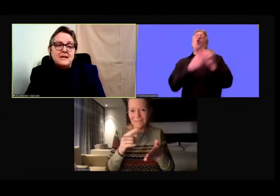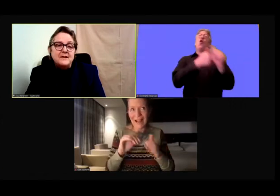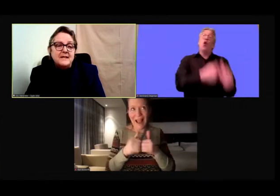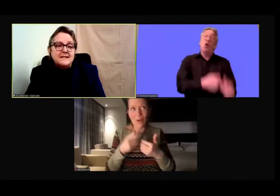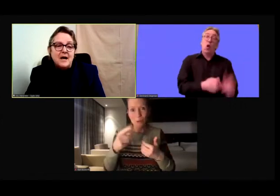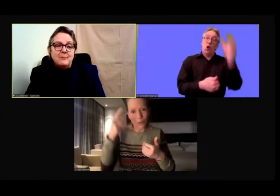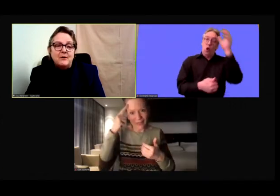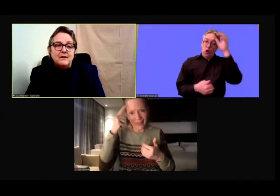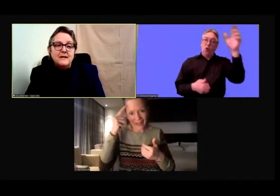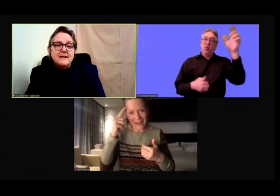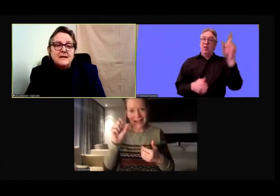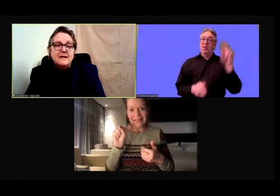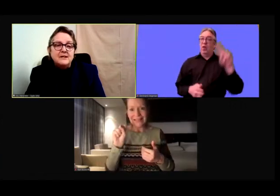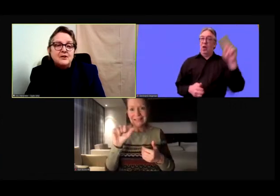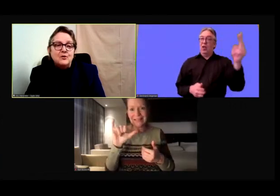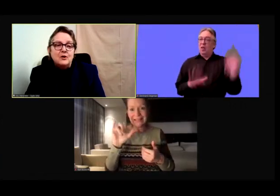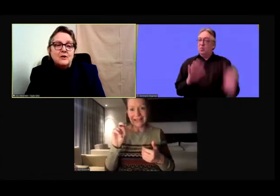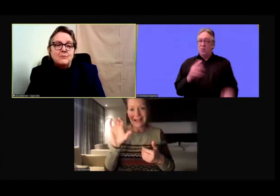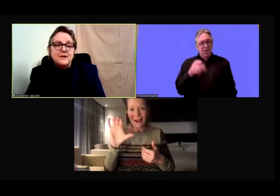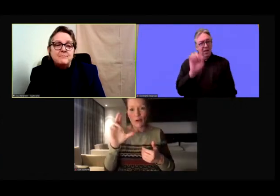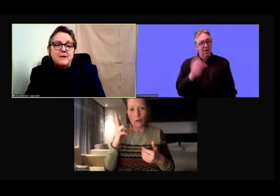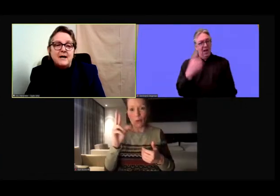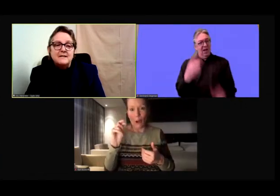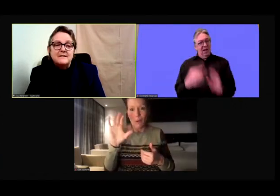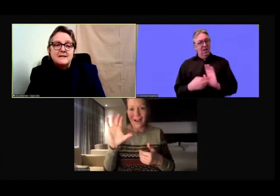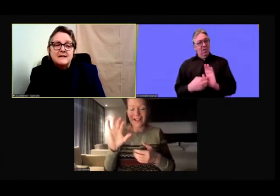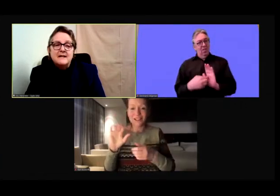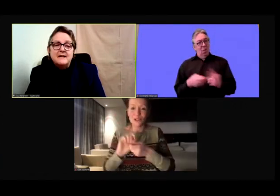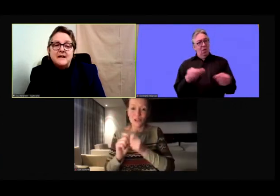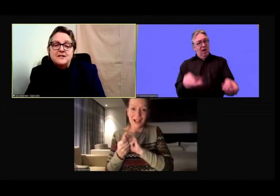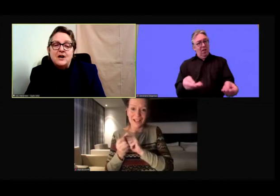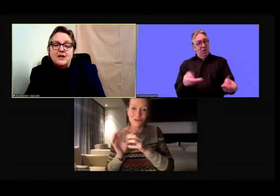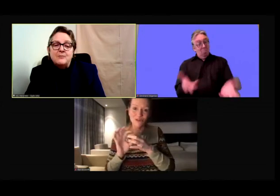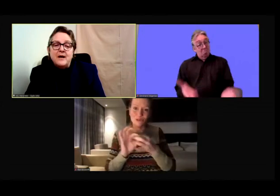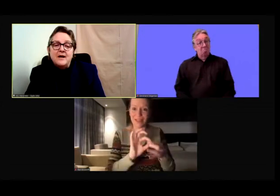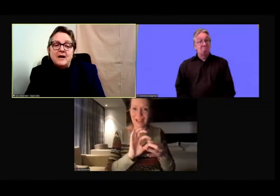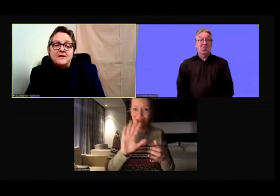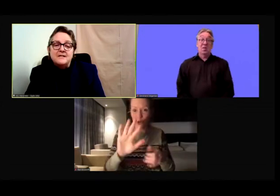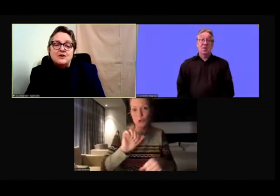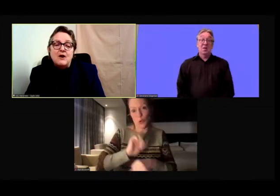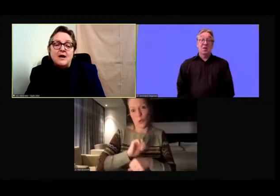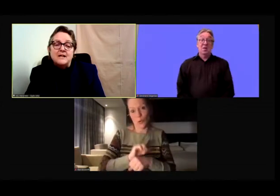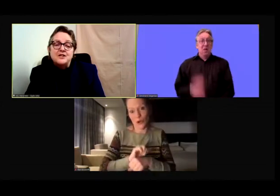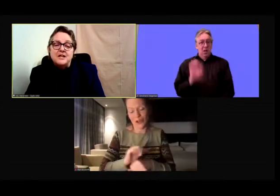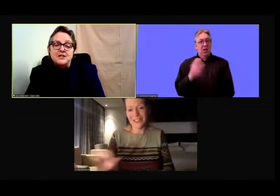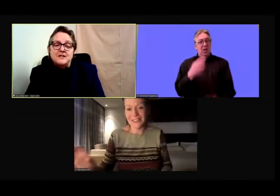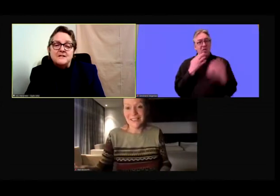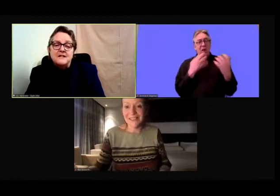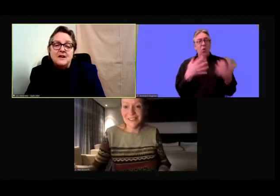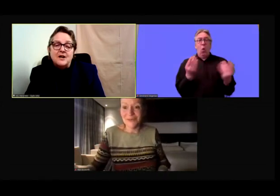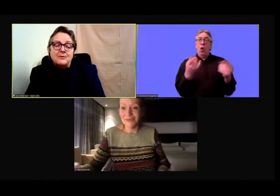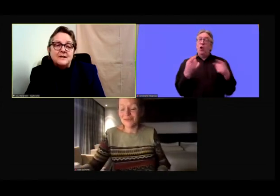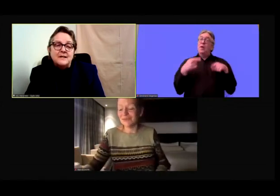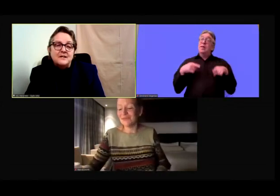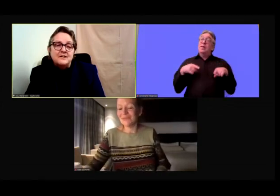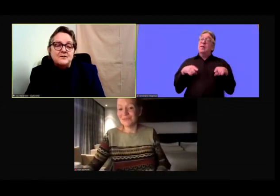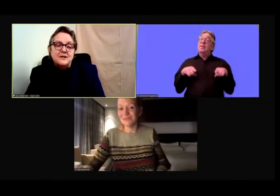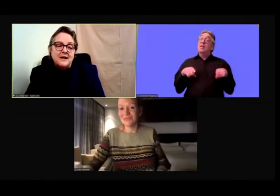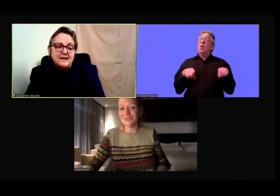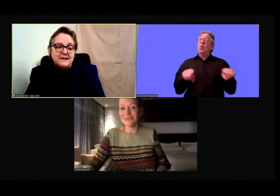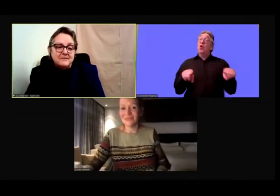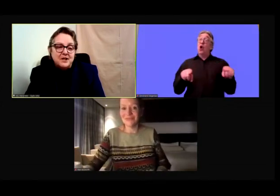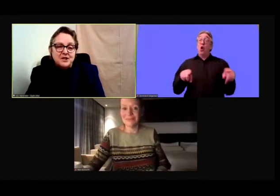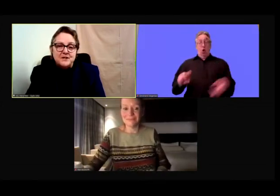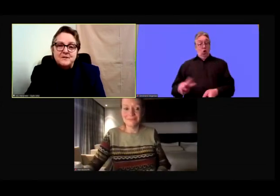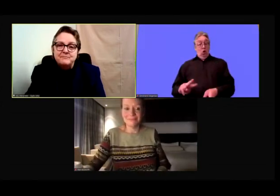So maybe you could give an example in your response that talk about how the synchronic changes are